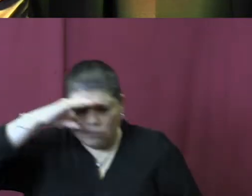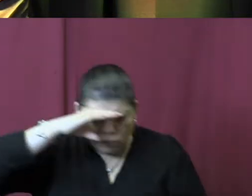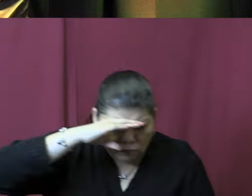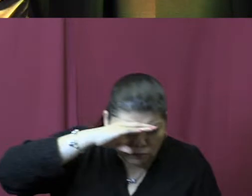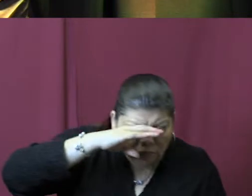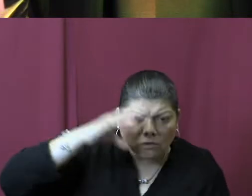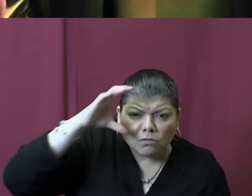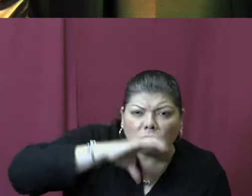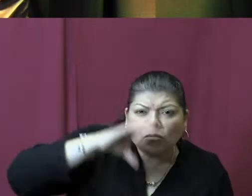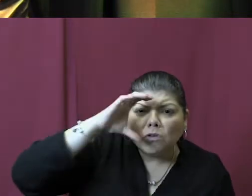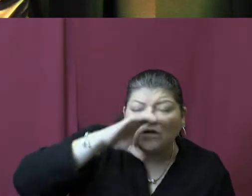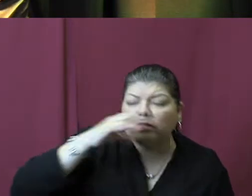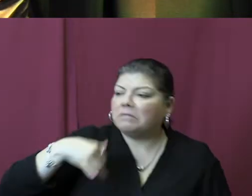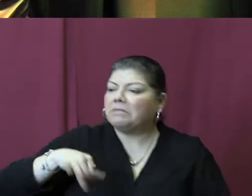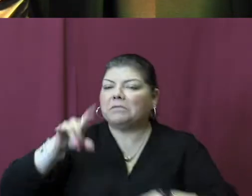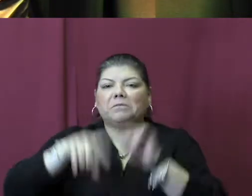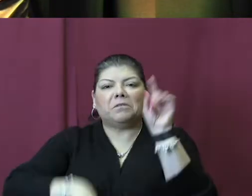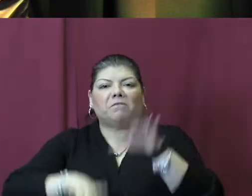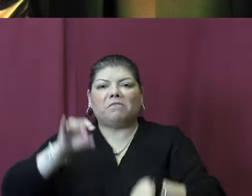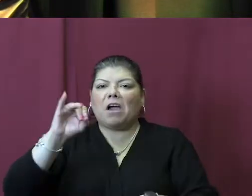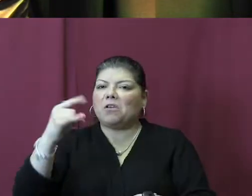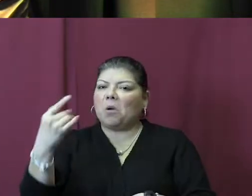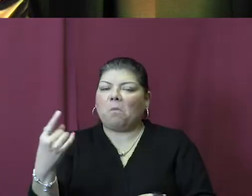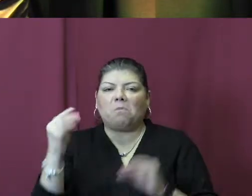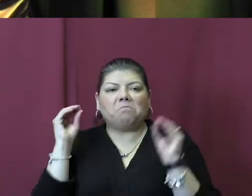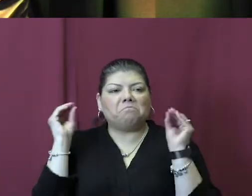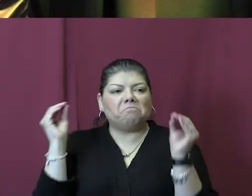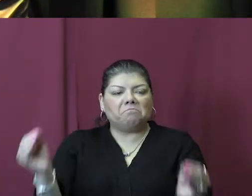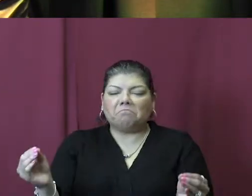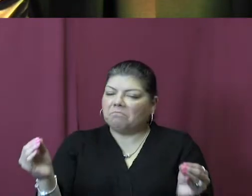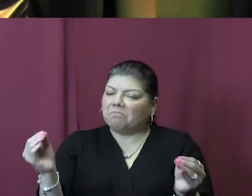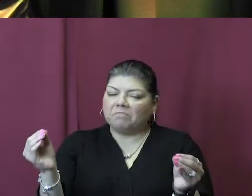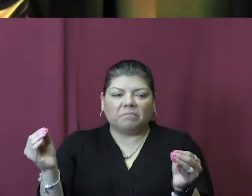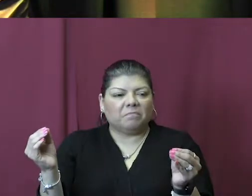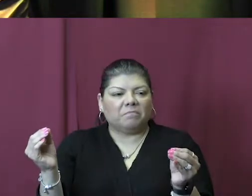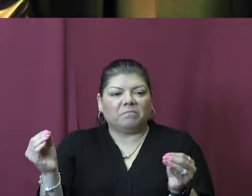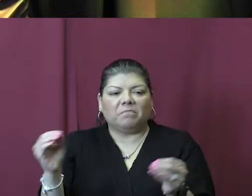low, still couldn't find nobody.